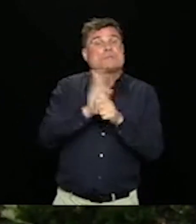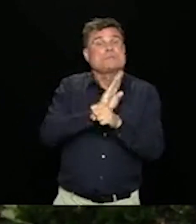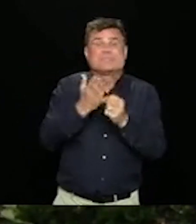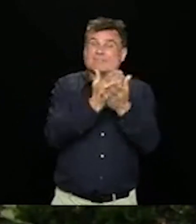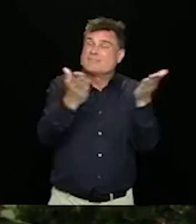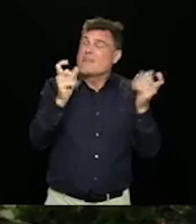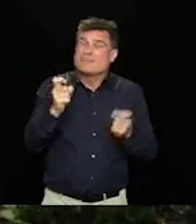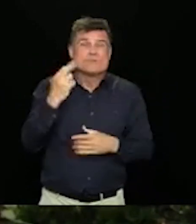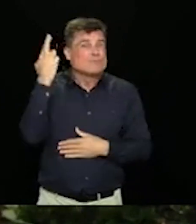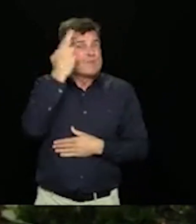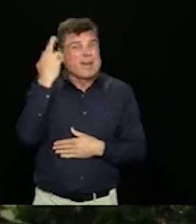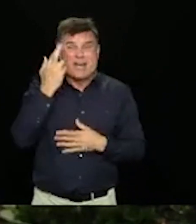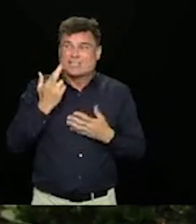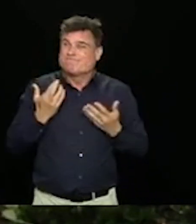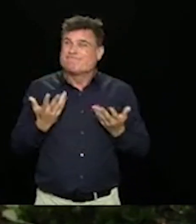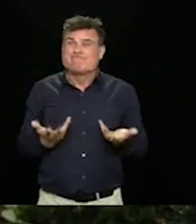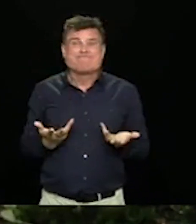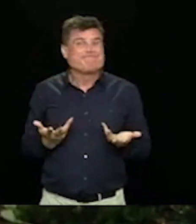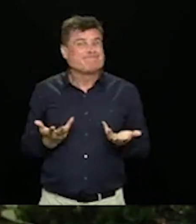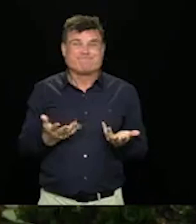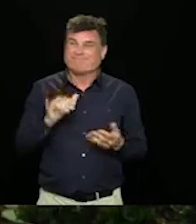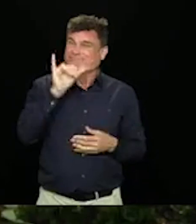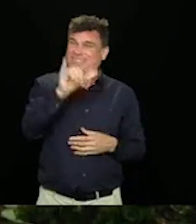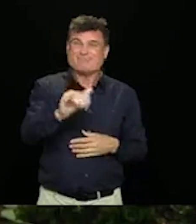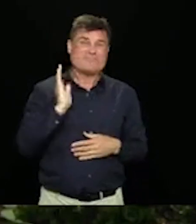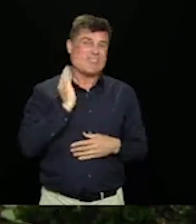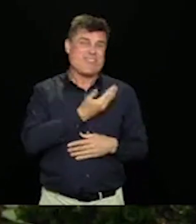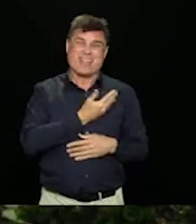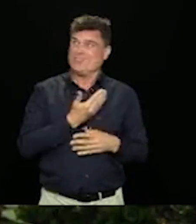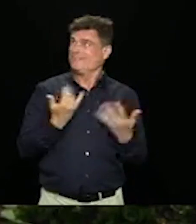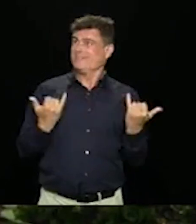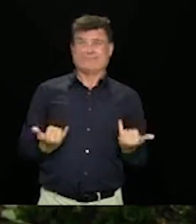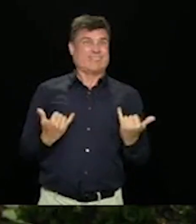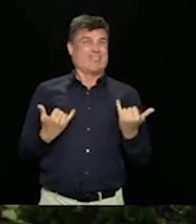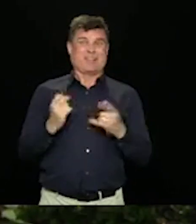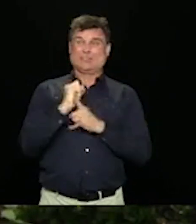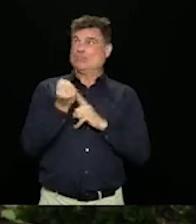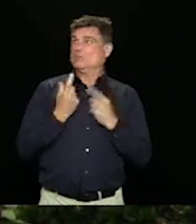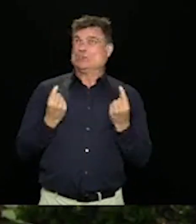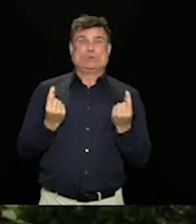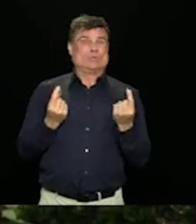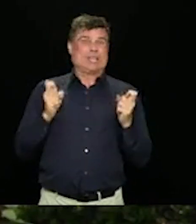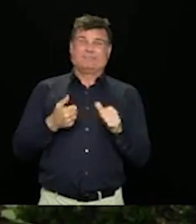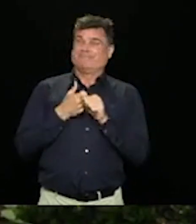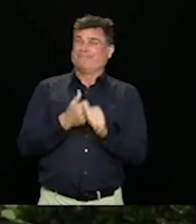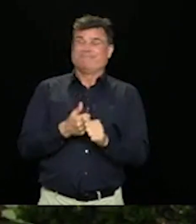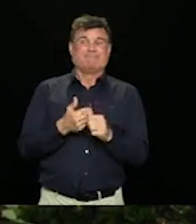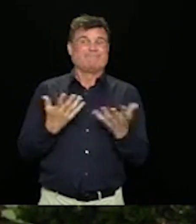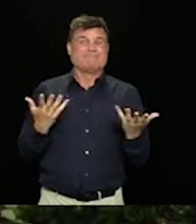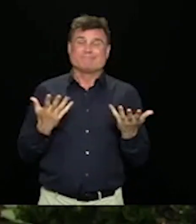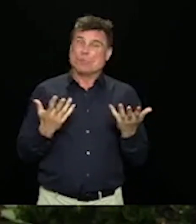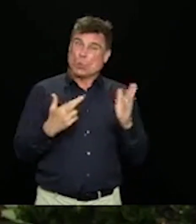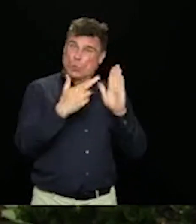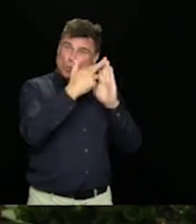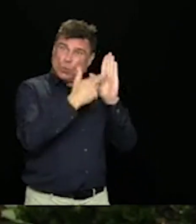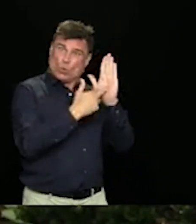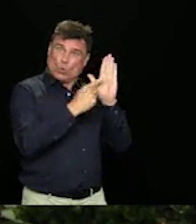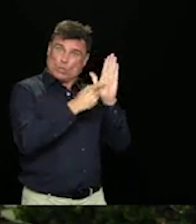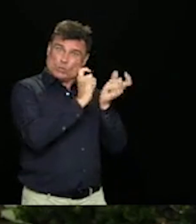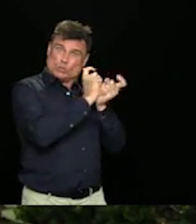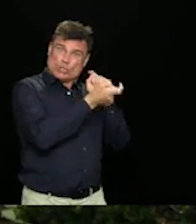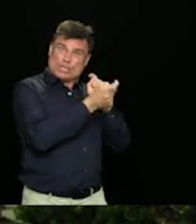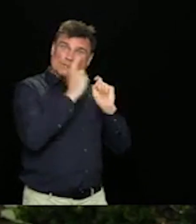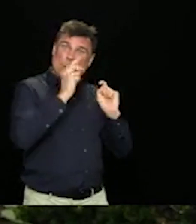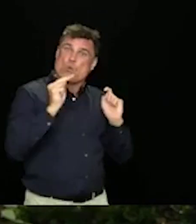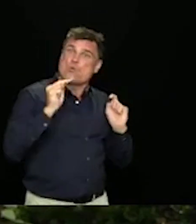that, and having different rules in the north or on the island or in the Kootenays is not going to change the fact that cruise ships aren't